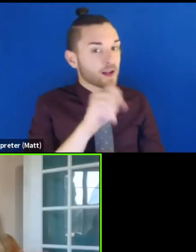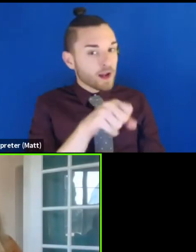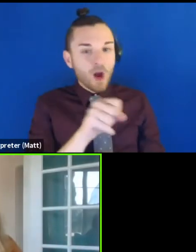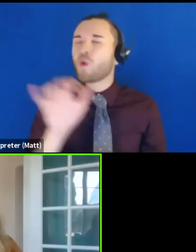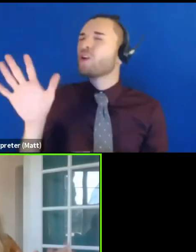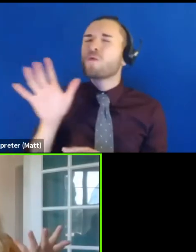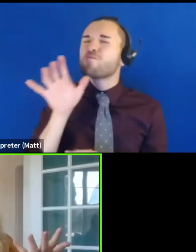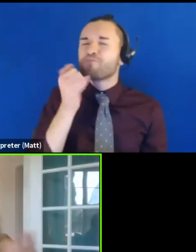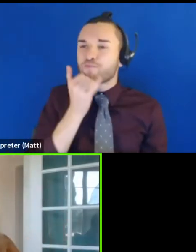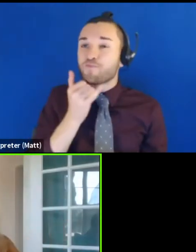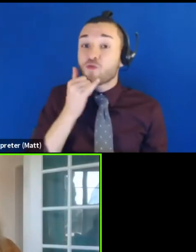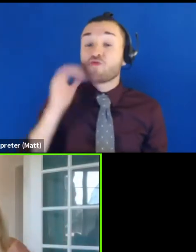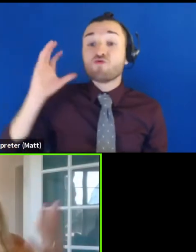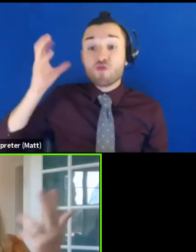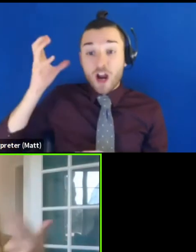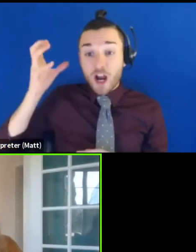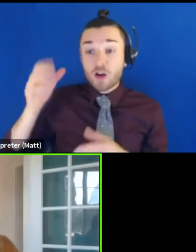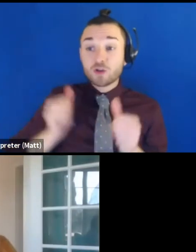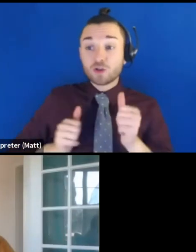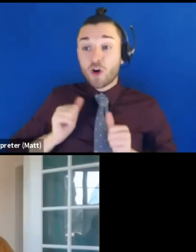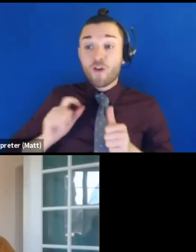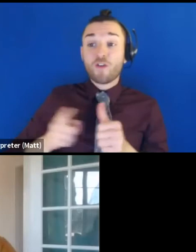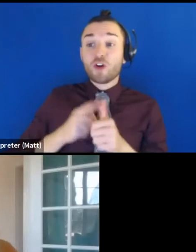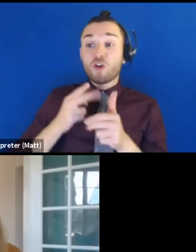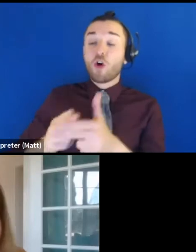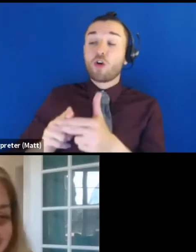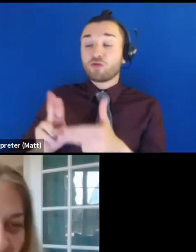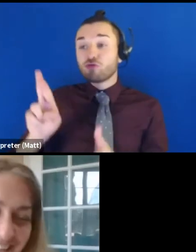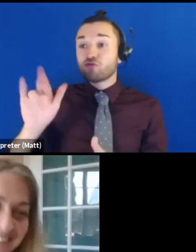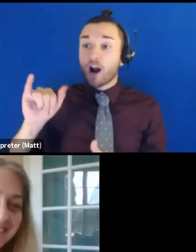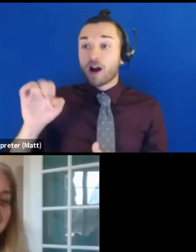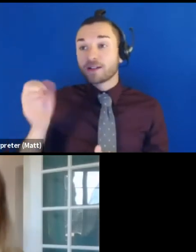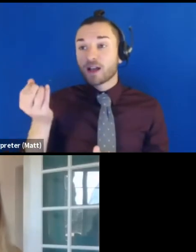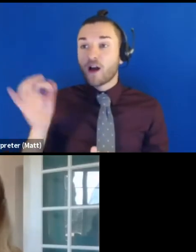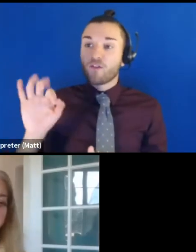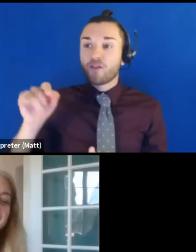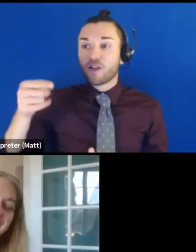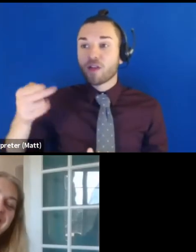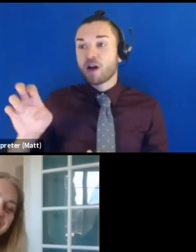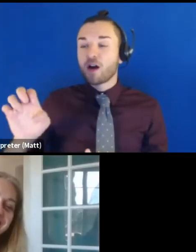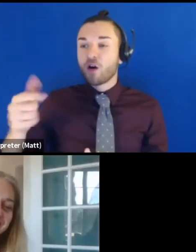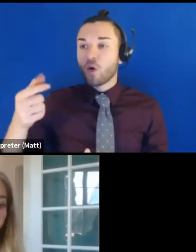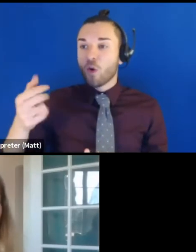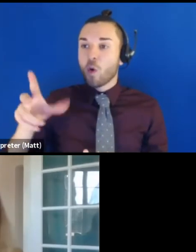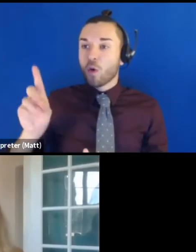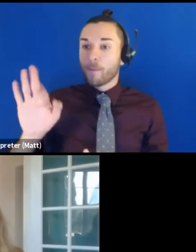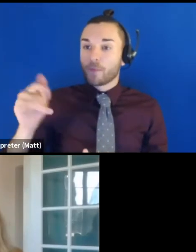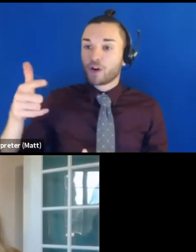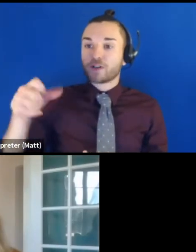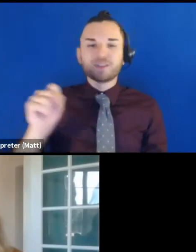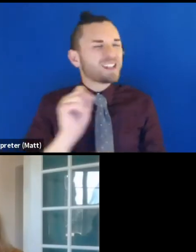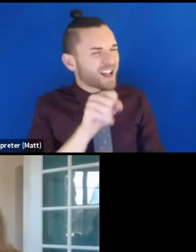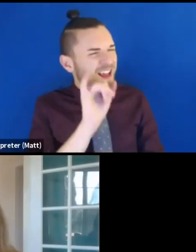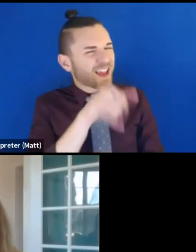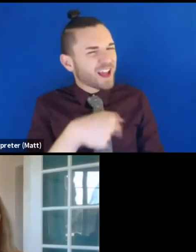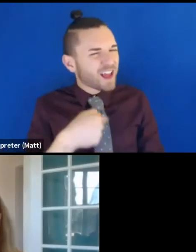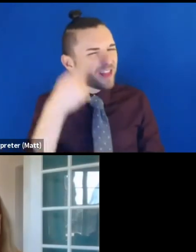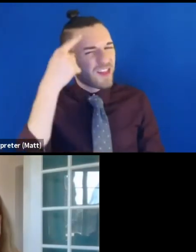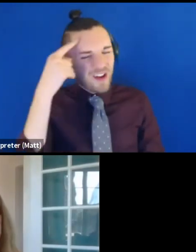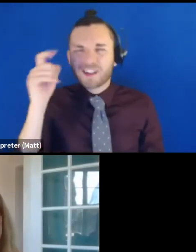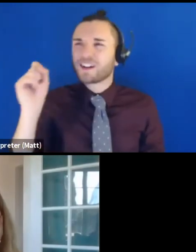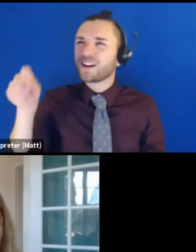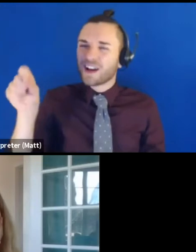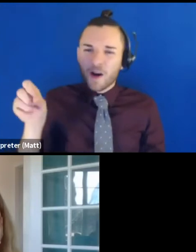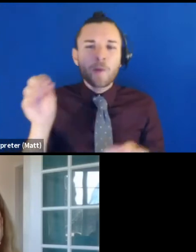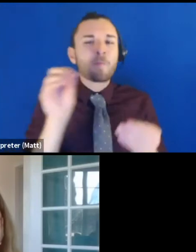The radio show was called The Rise of the Goldbergs. I was noticing that. And it changed a little bit from the radio to the TV anyway, in making it more universal